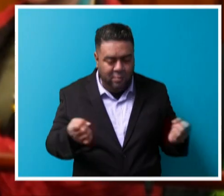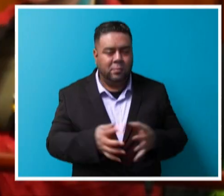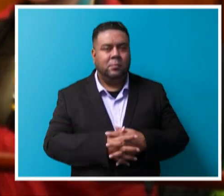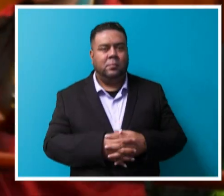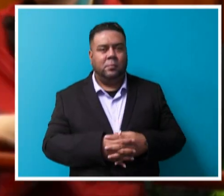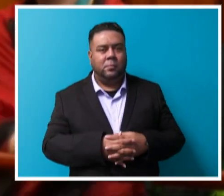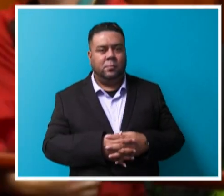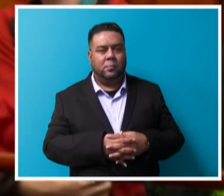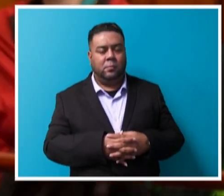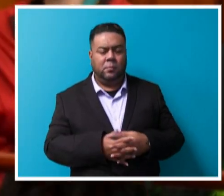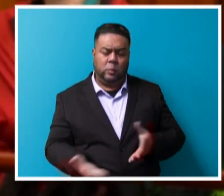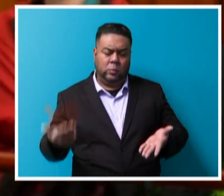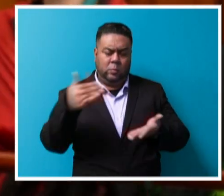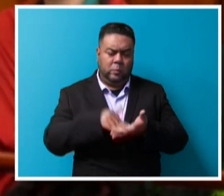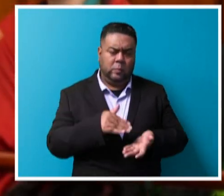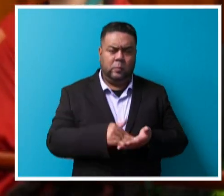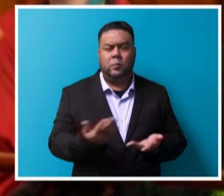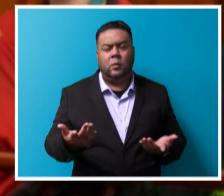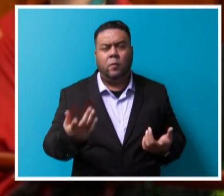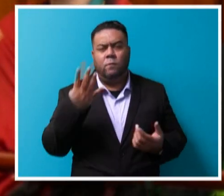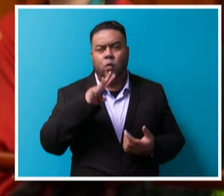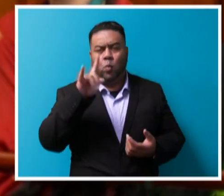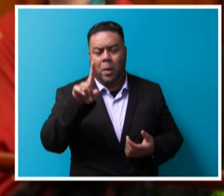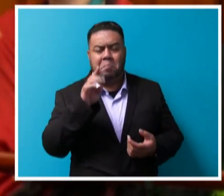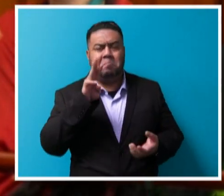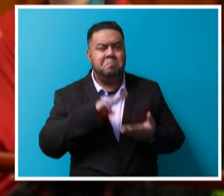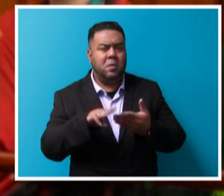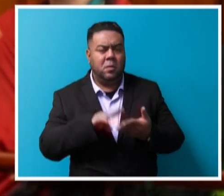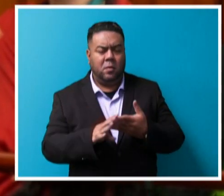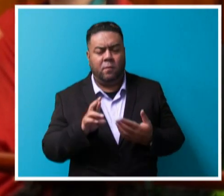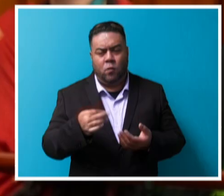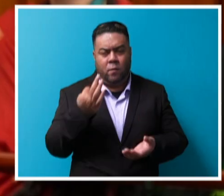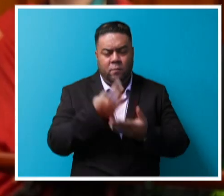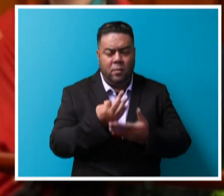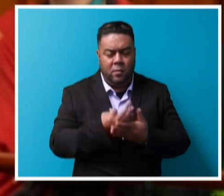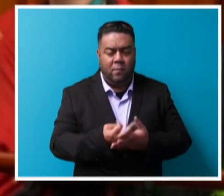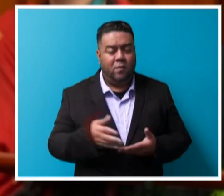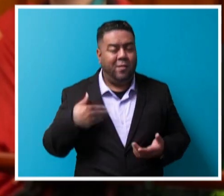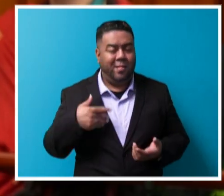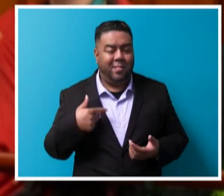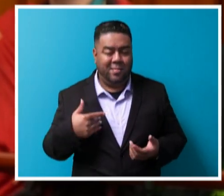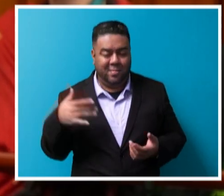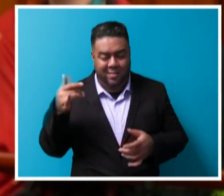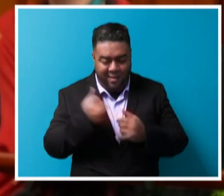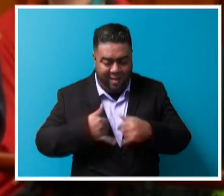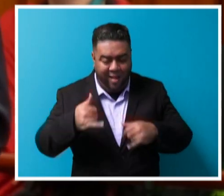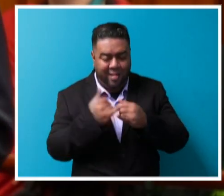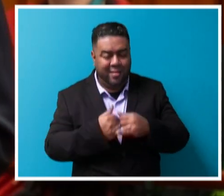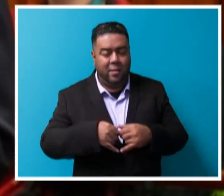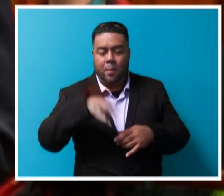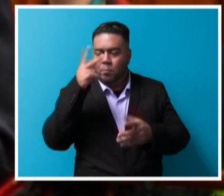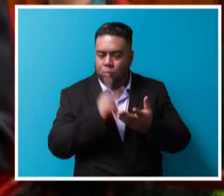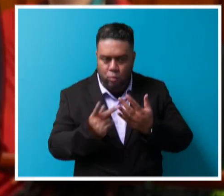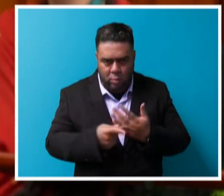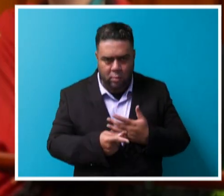With additional $41 million as initial funding for the Pacific Healthy Island project. Now this, Mr.